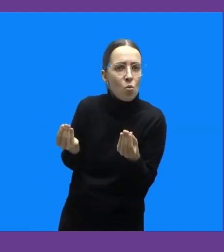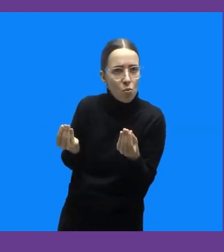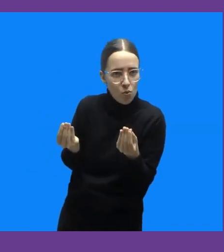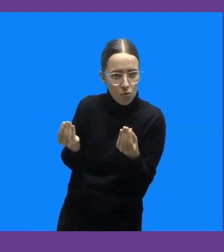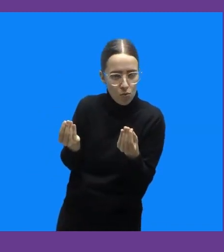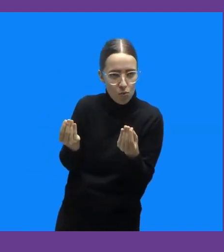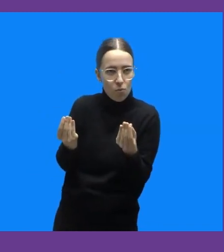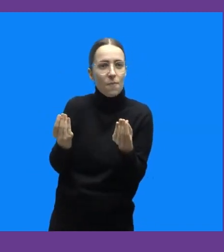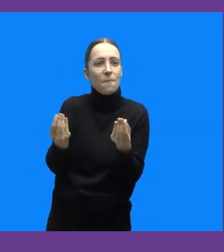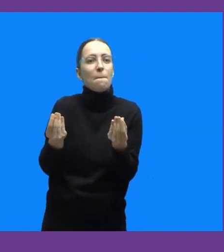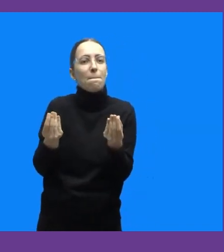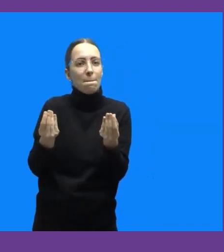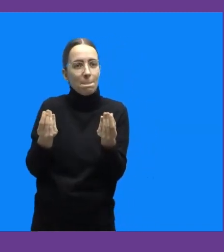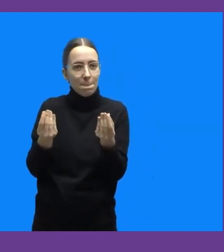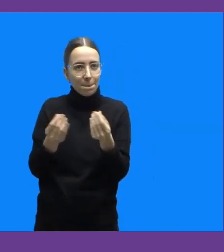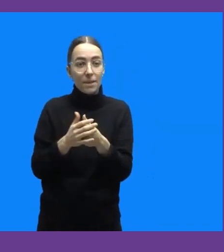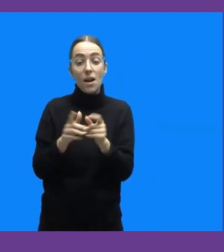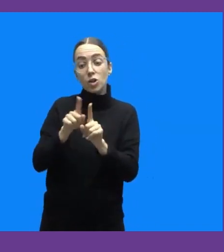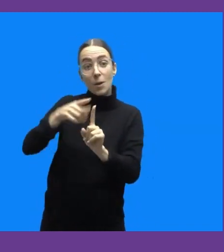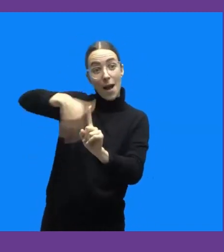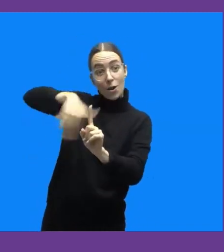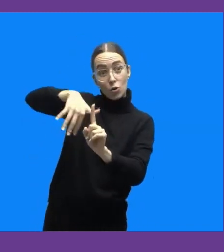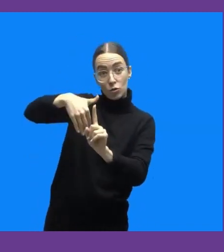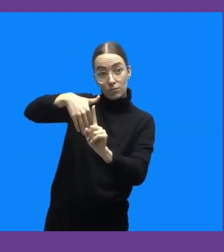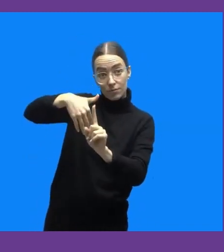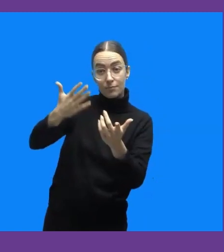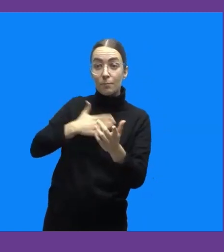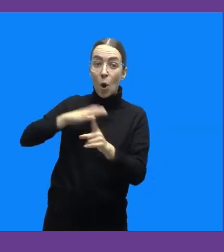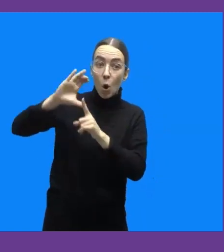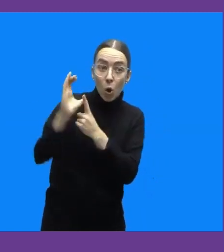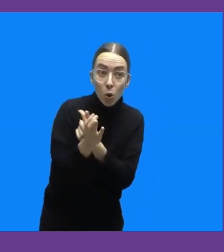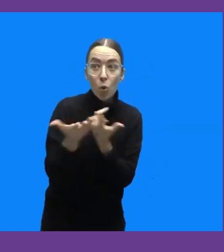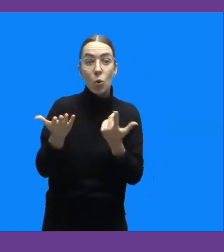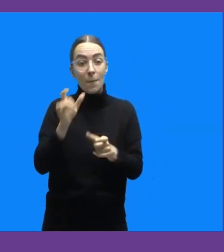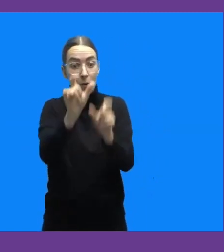people we have with disabilities, what kind of disabilities, how is this